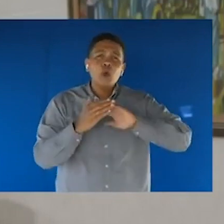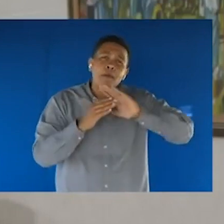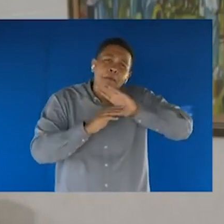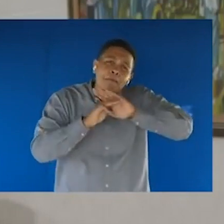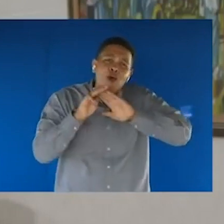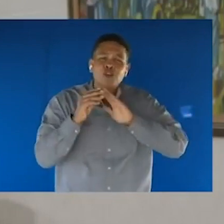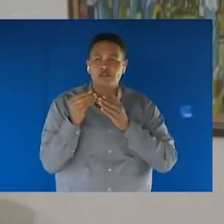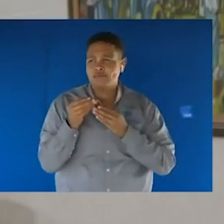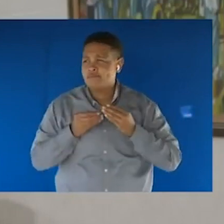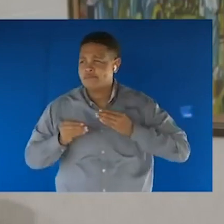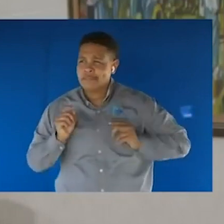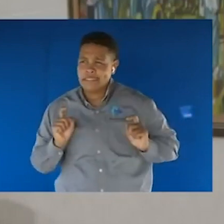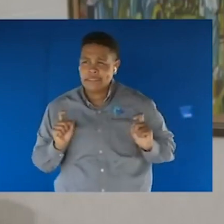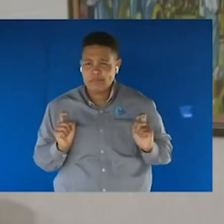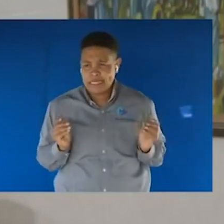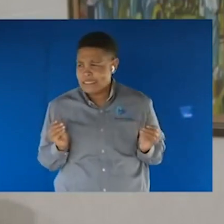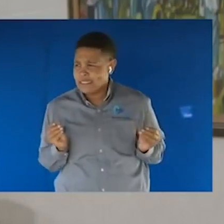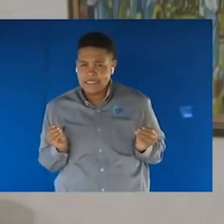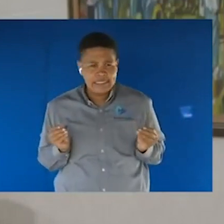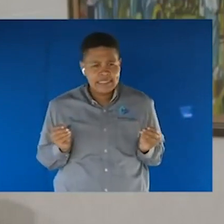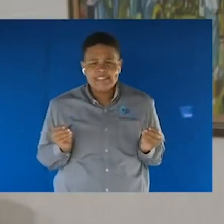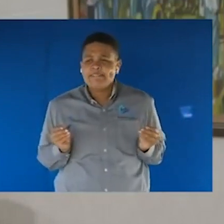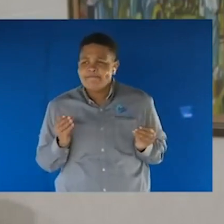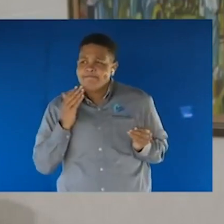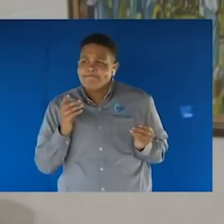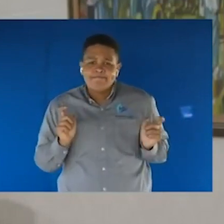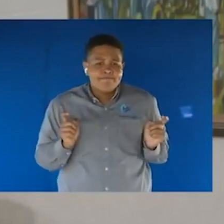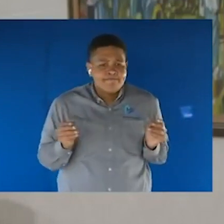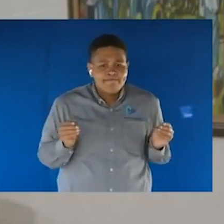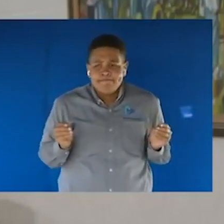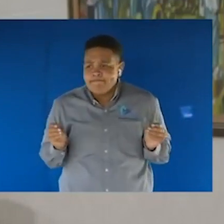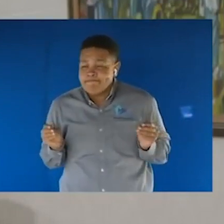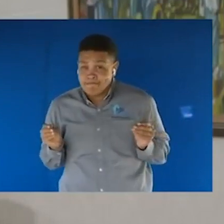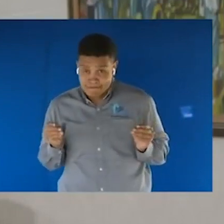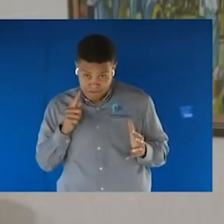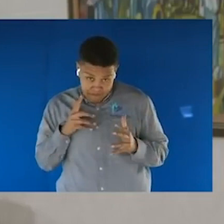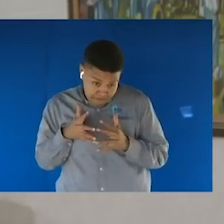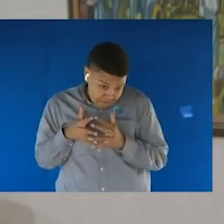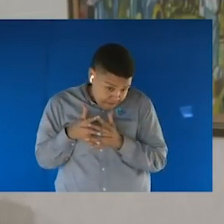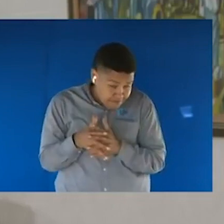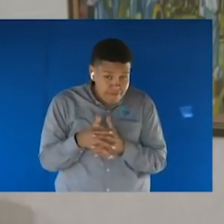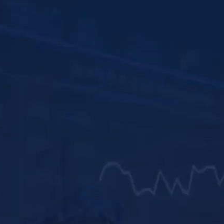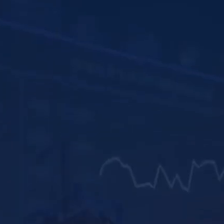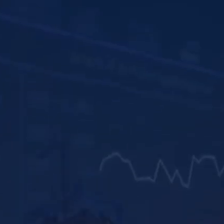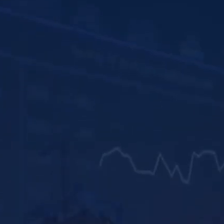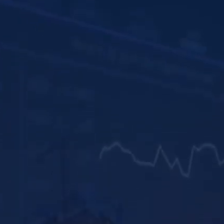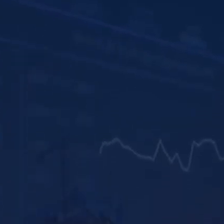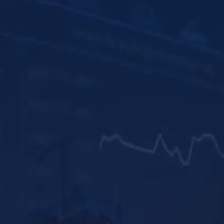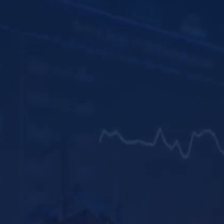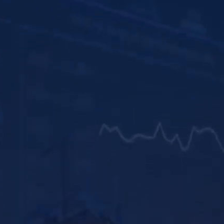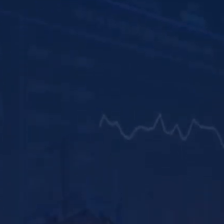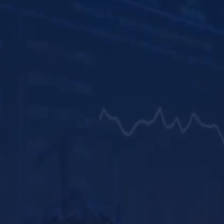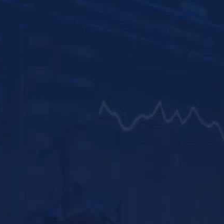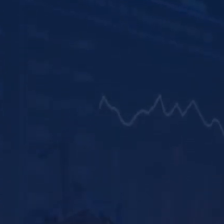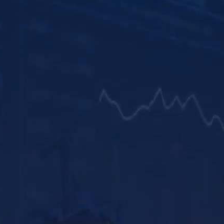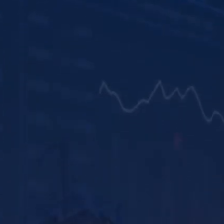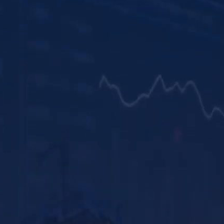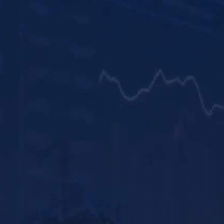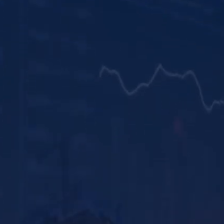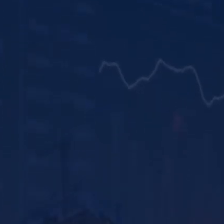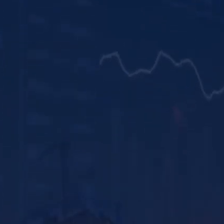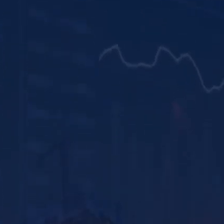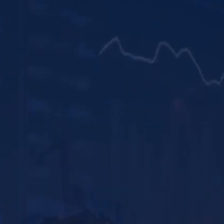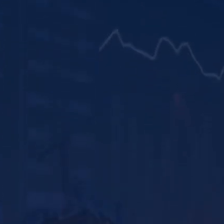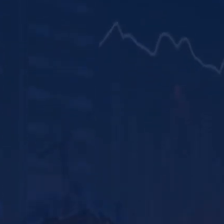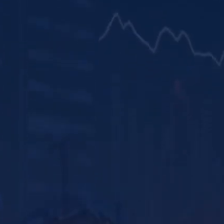economic management and how far the country has progressed in its quest for economic independence. Tourism has rebounded